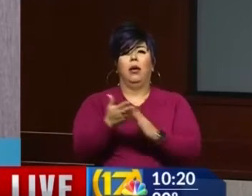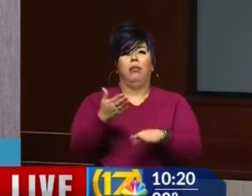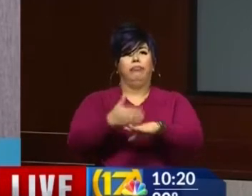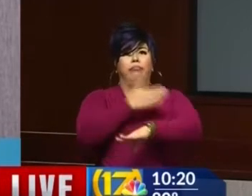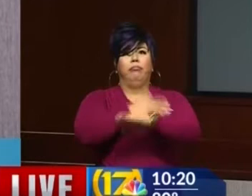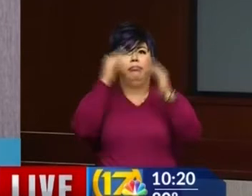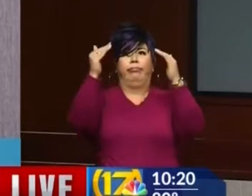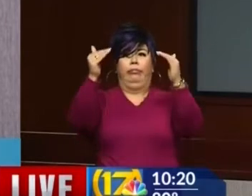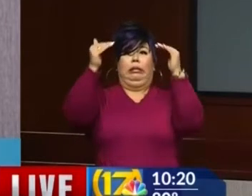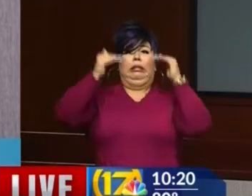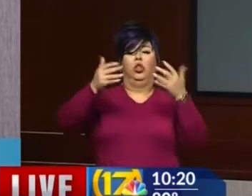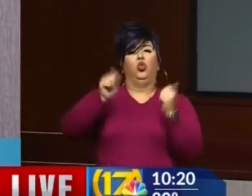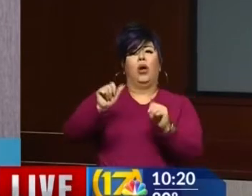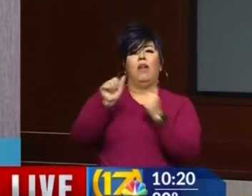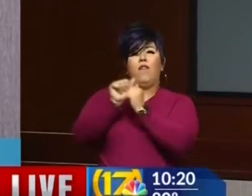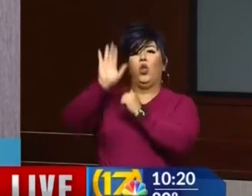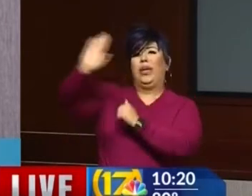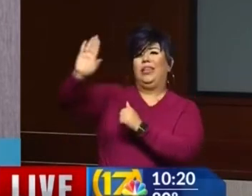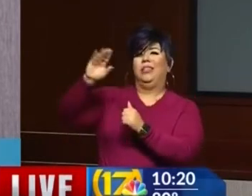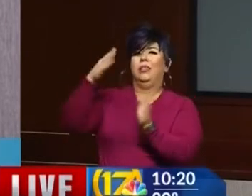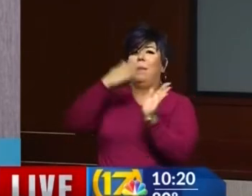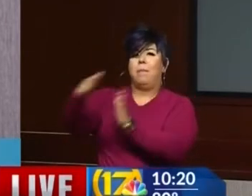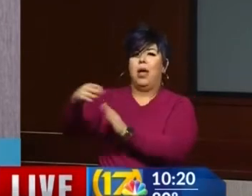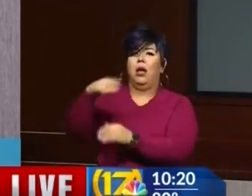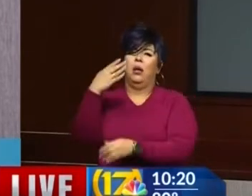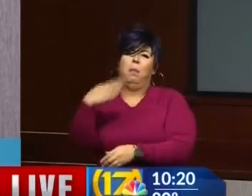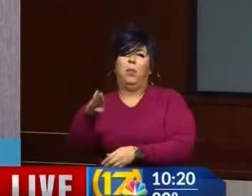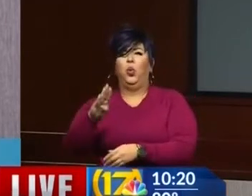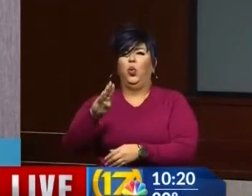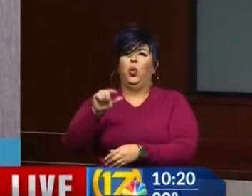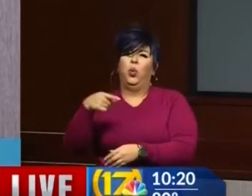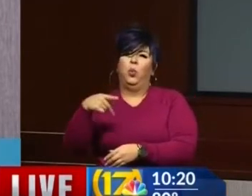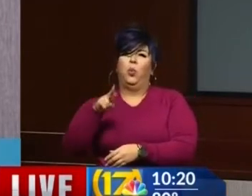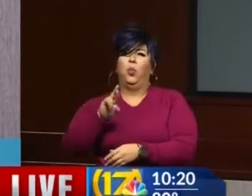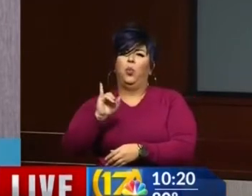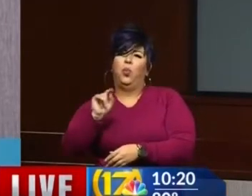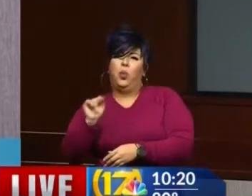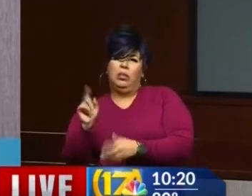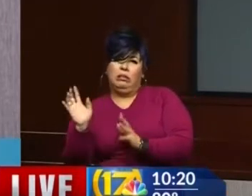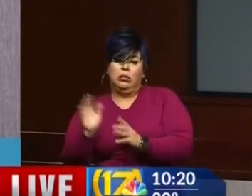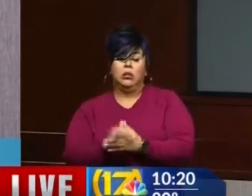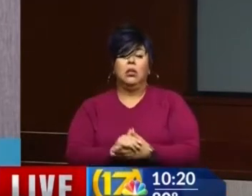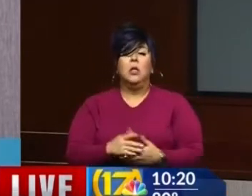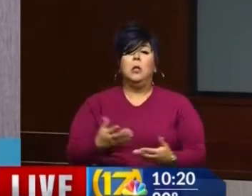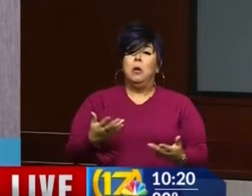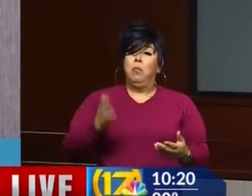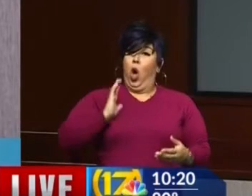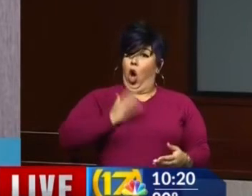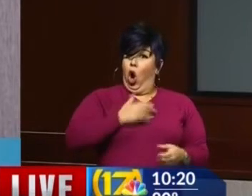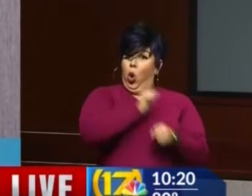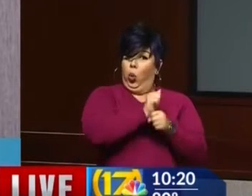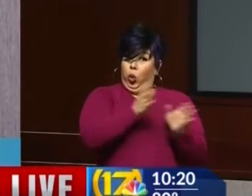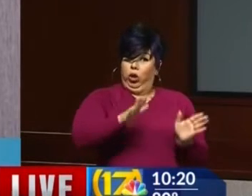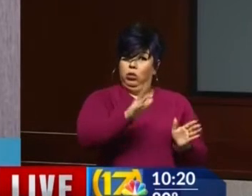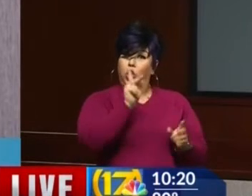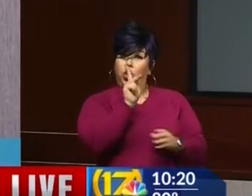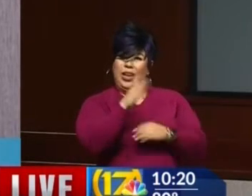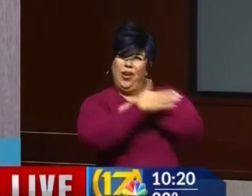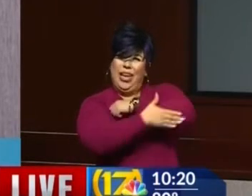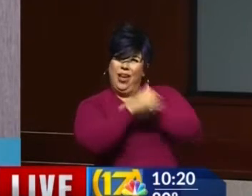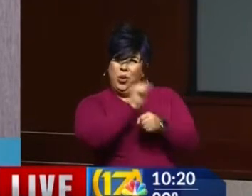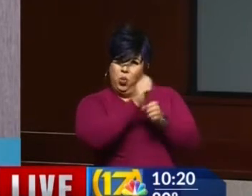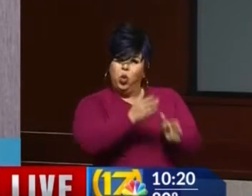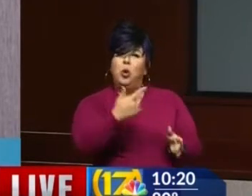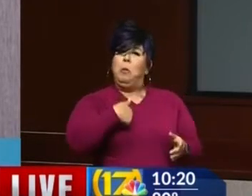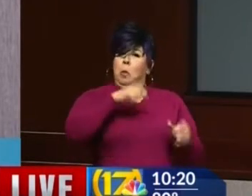his blueprint. We have some ability to do this with our own employees, much